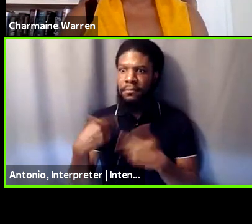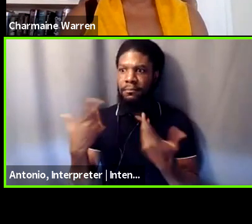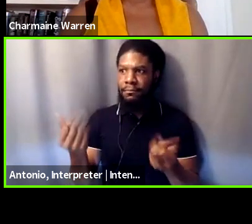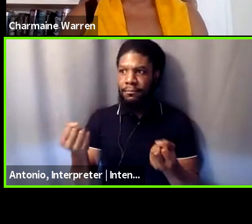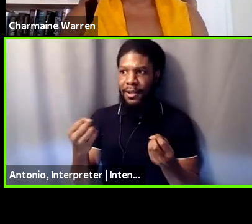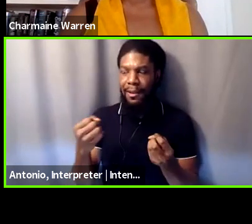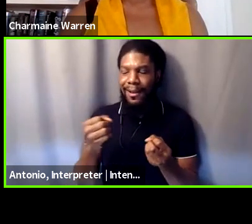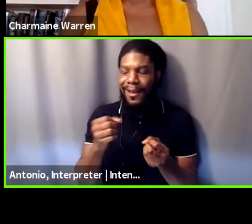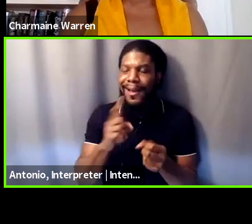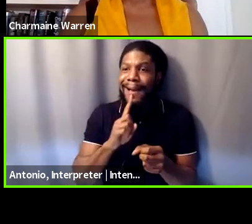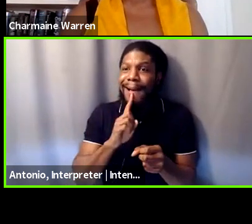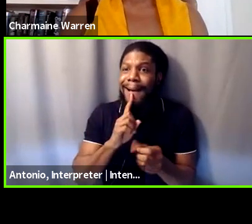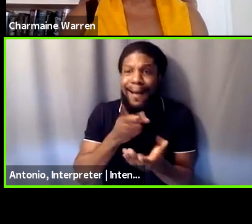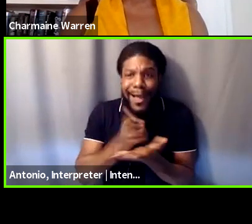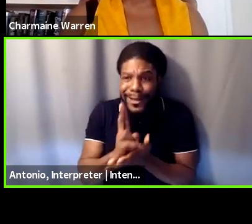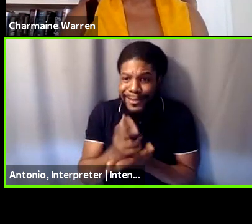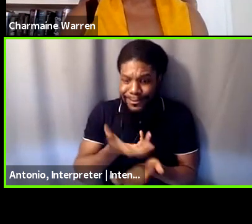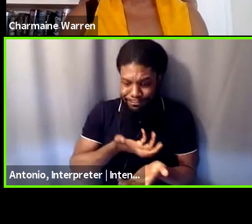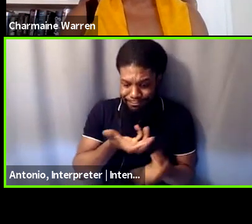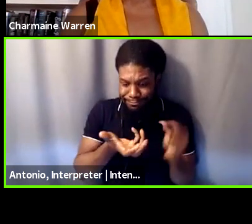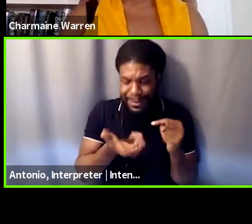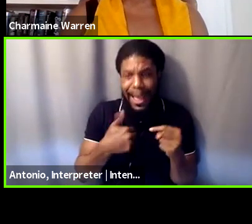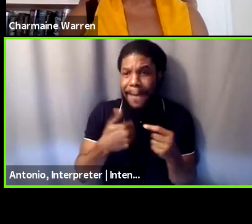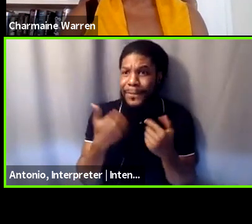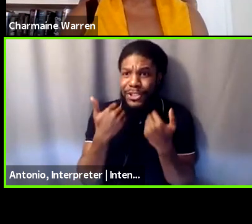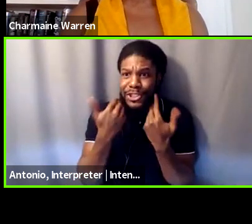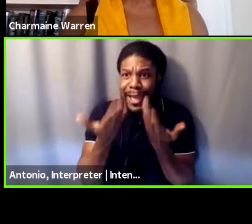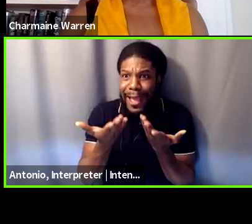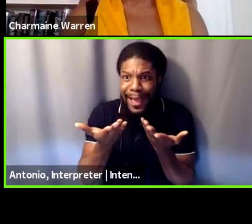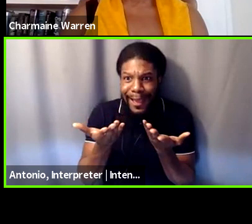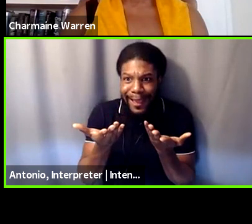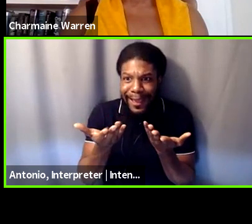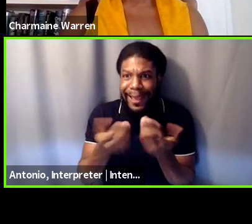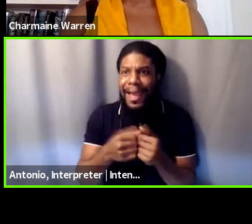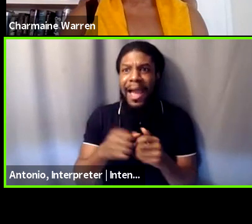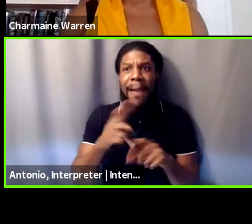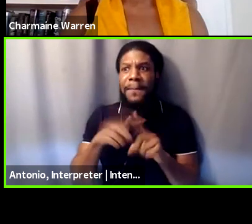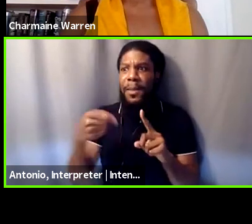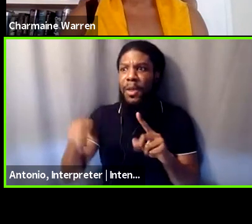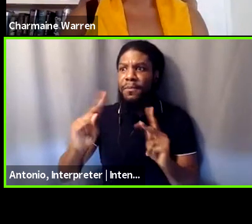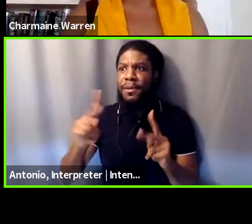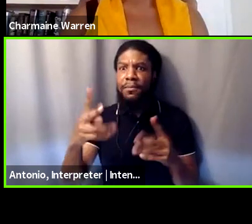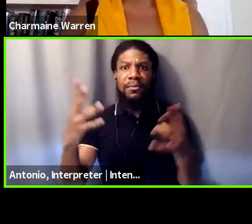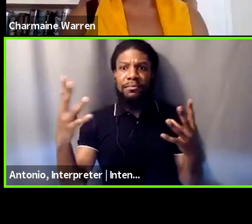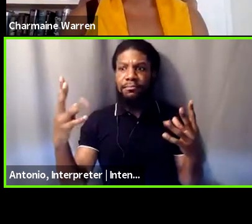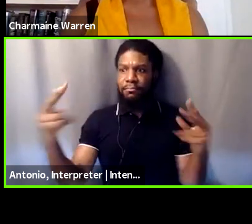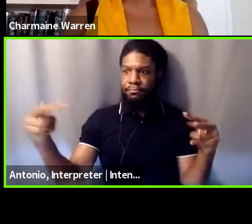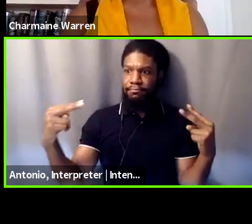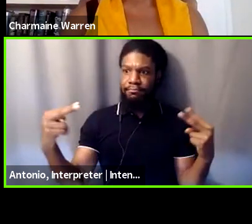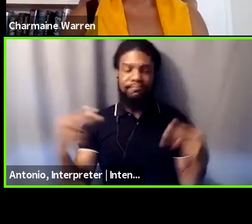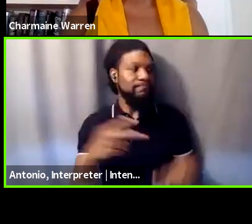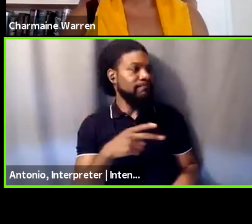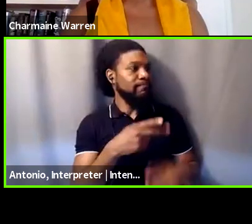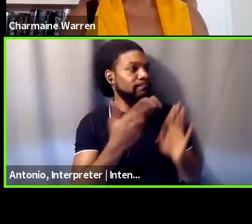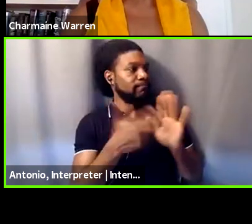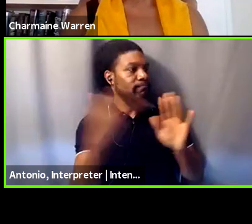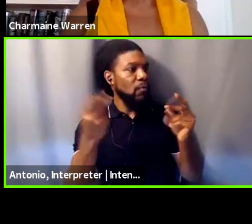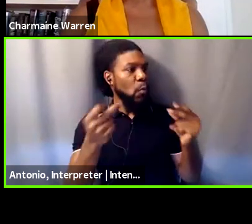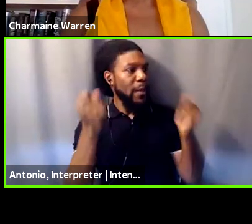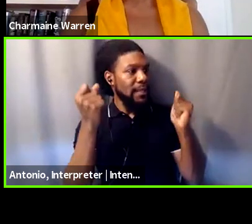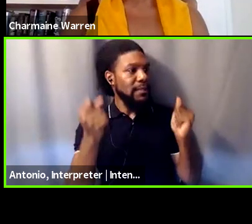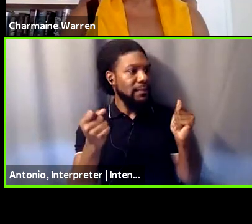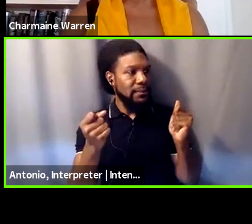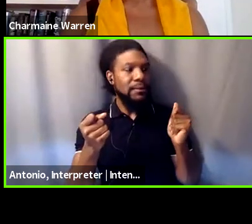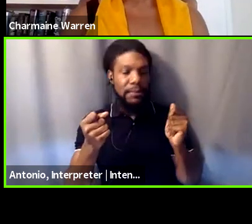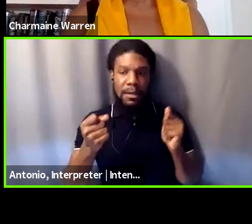it's not even funny. That's what everybody knew about me immediately, especially with the accent that I had at the time. So I